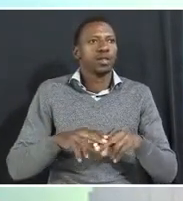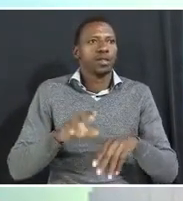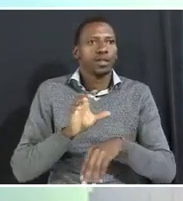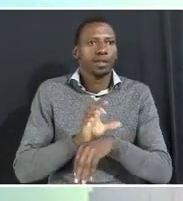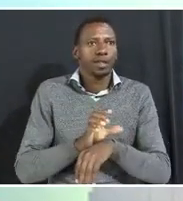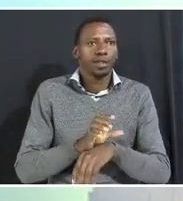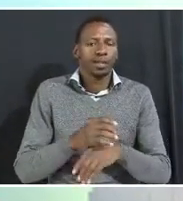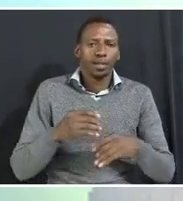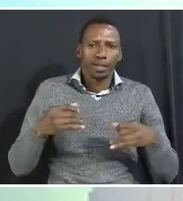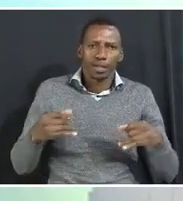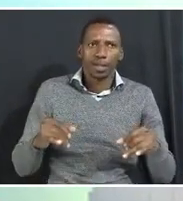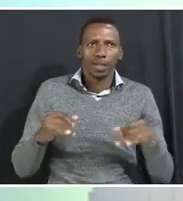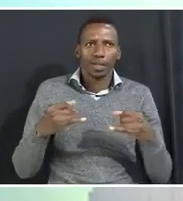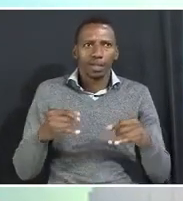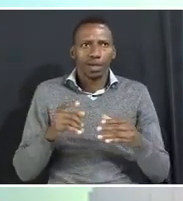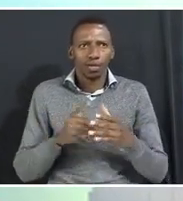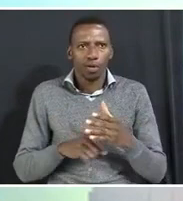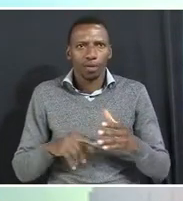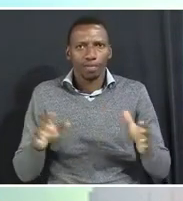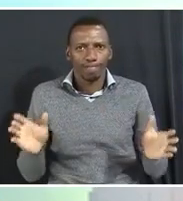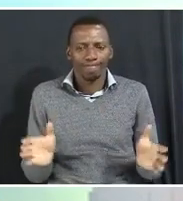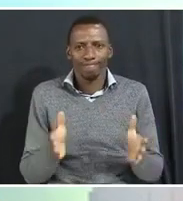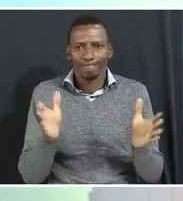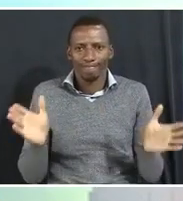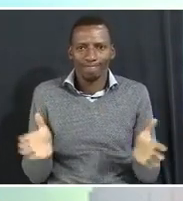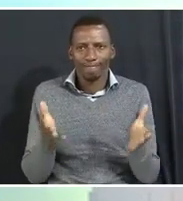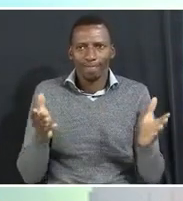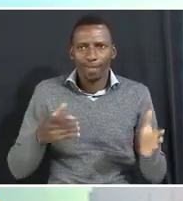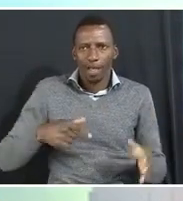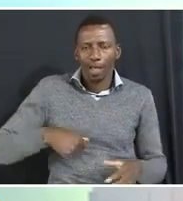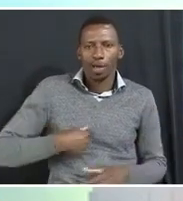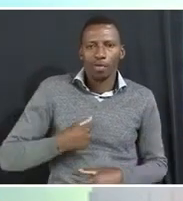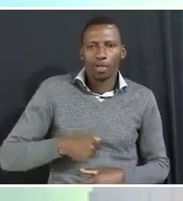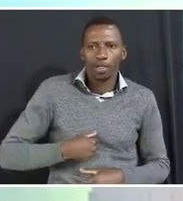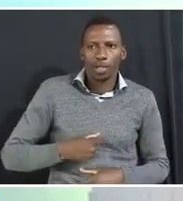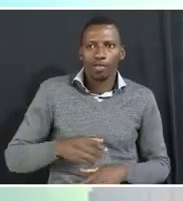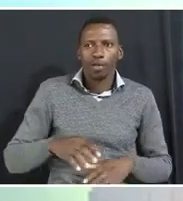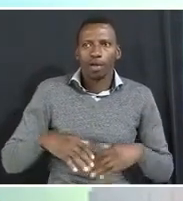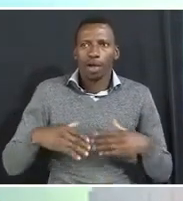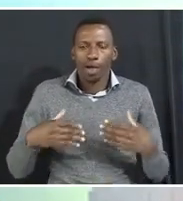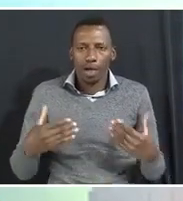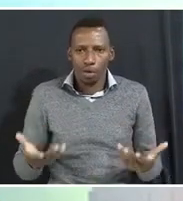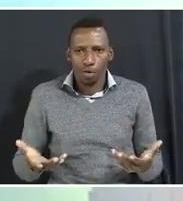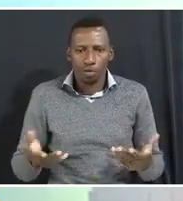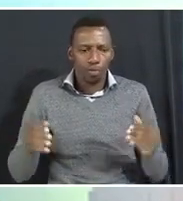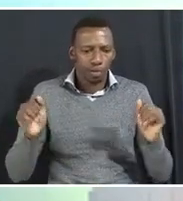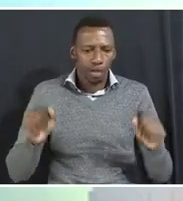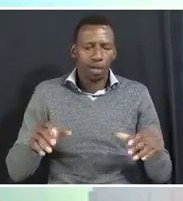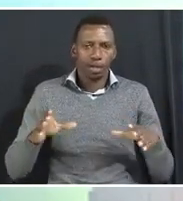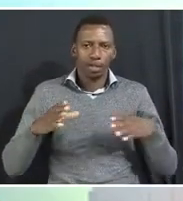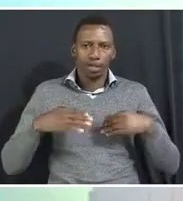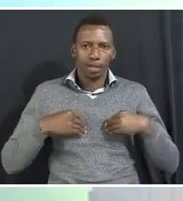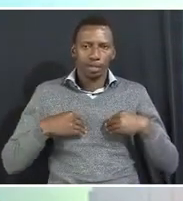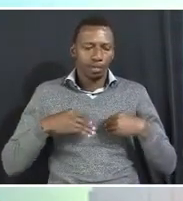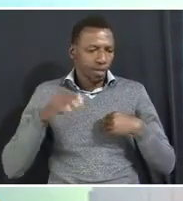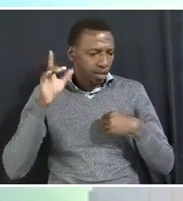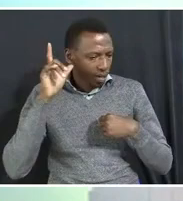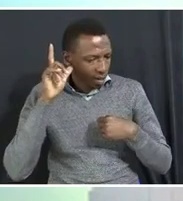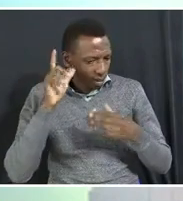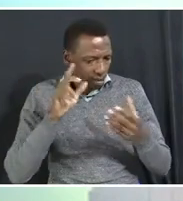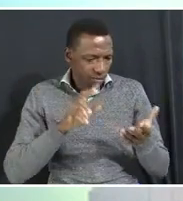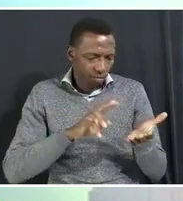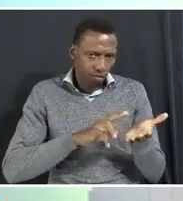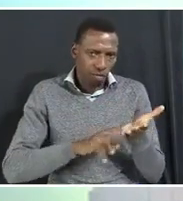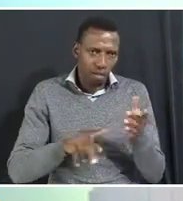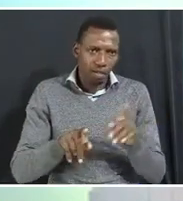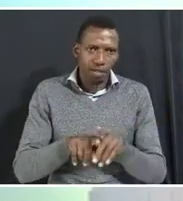to rally ourselves in how can we respond to a text such as this. First